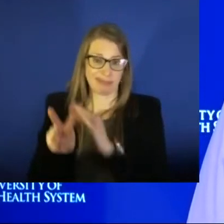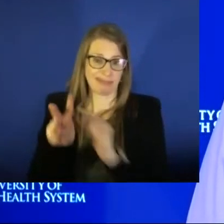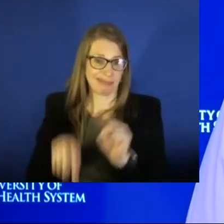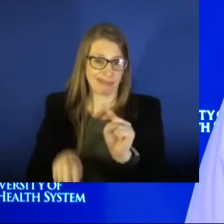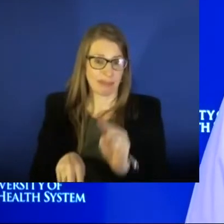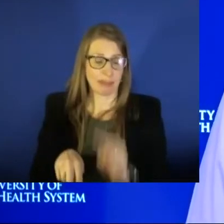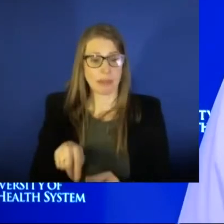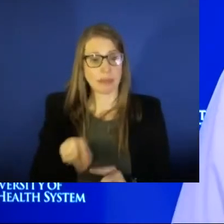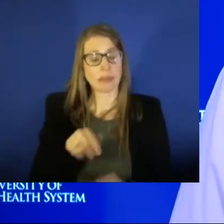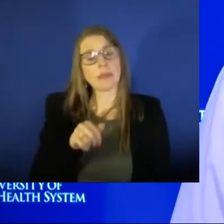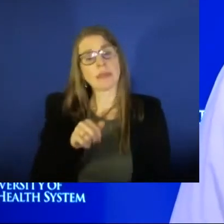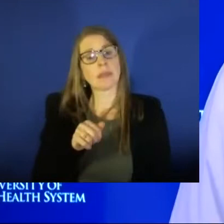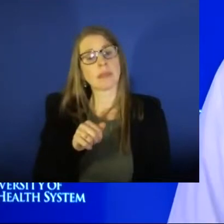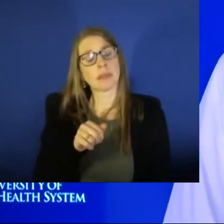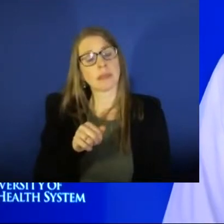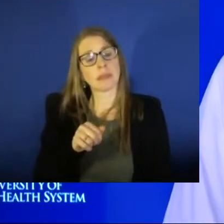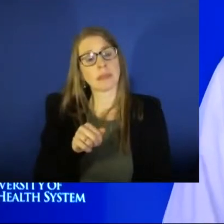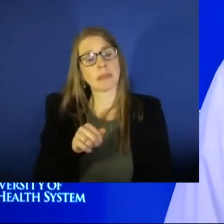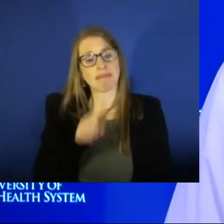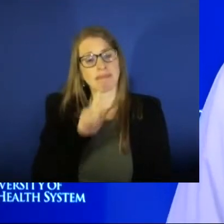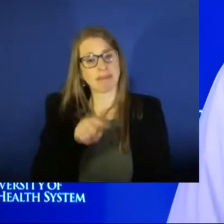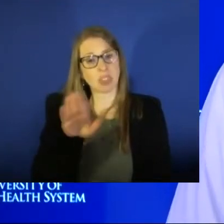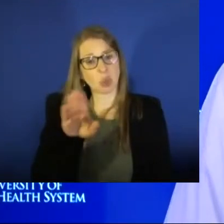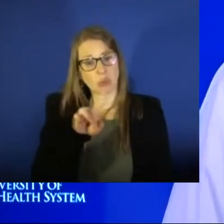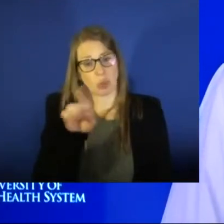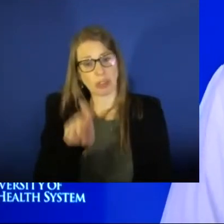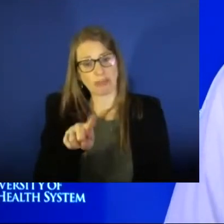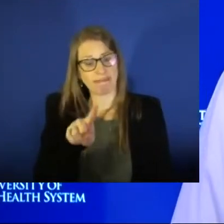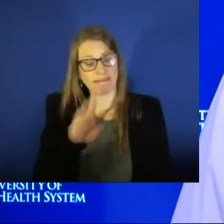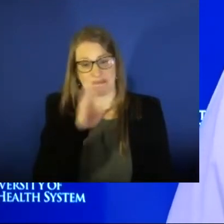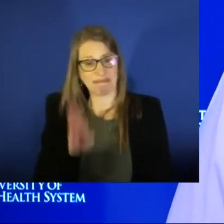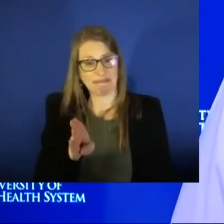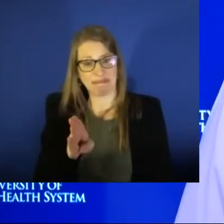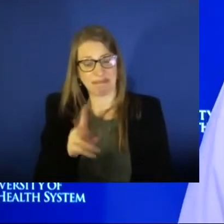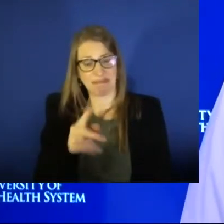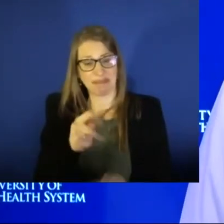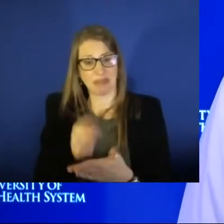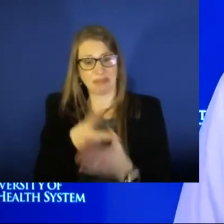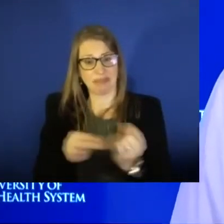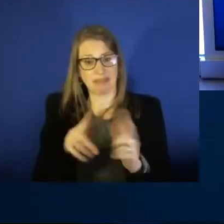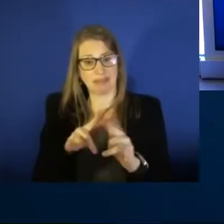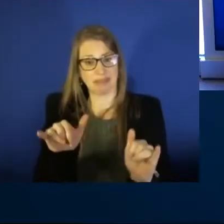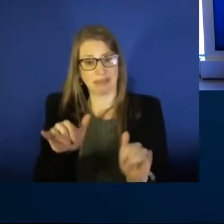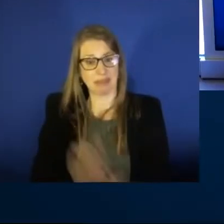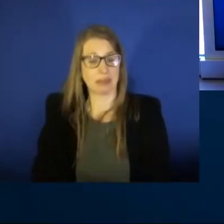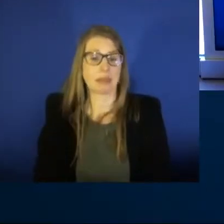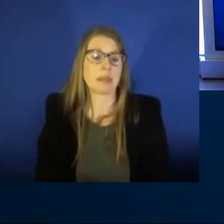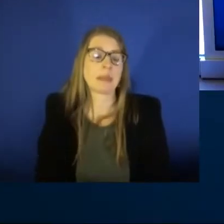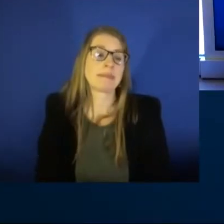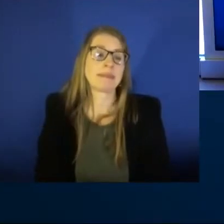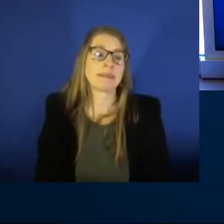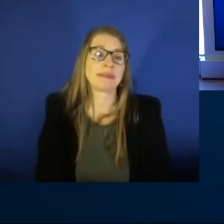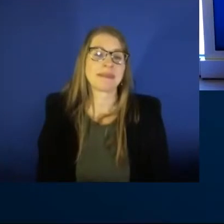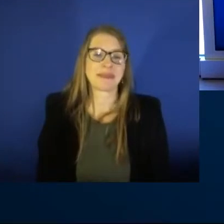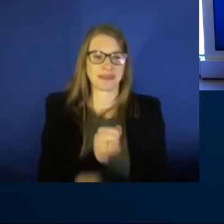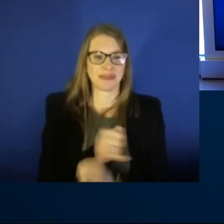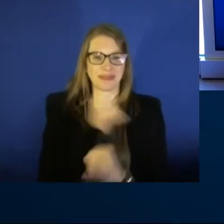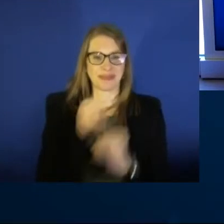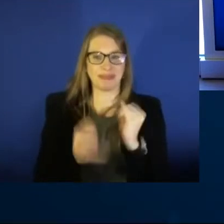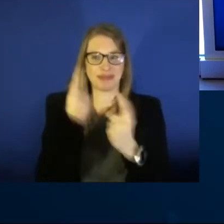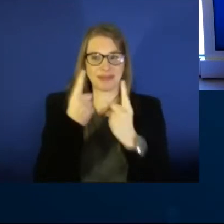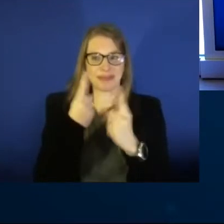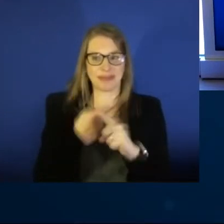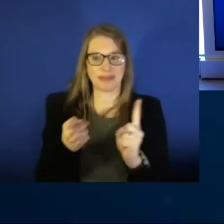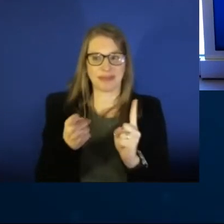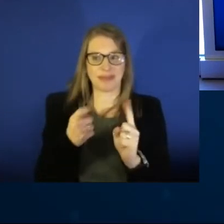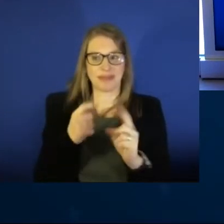addition, but to answer your question, we would not have you treated with both of those. All right, let's get to some final thoughts from our guest. Dr. Barkman,